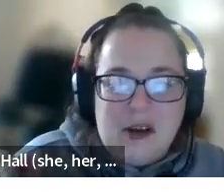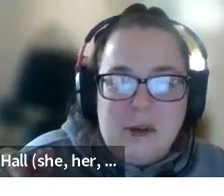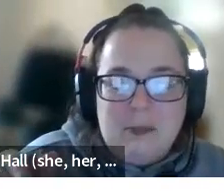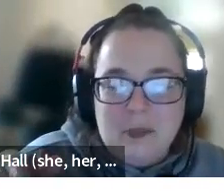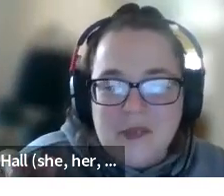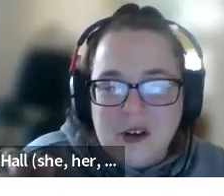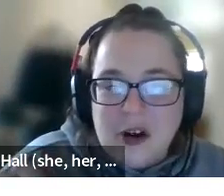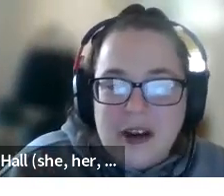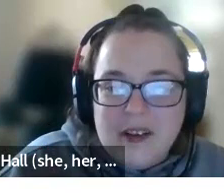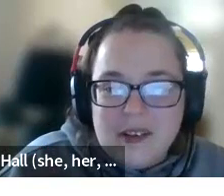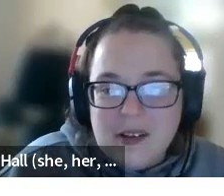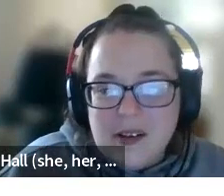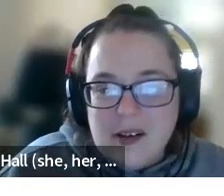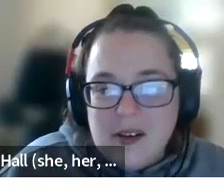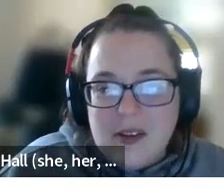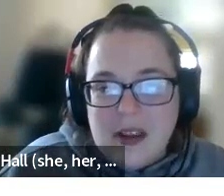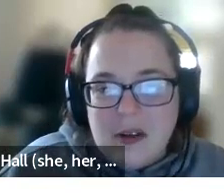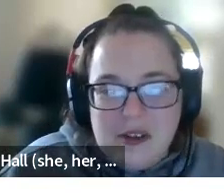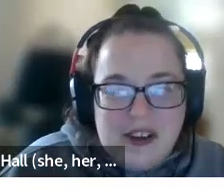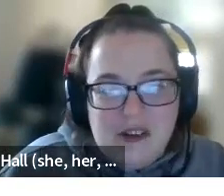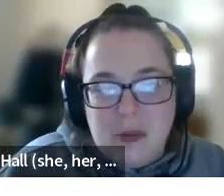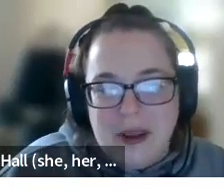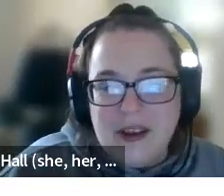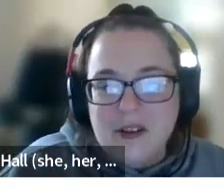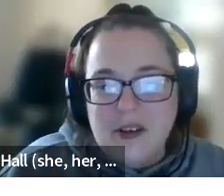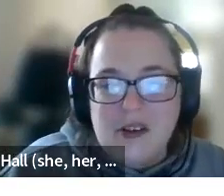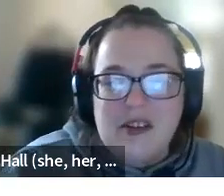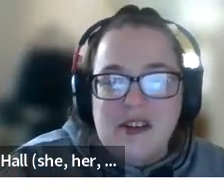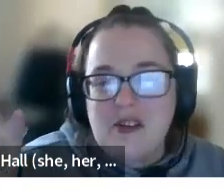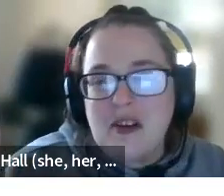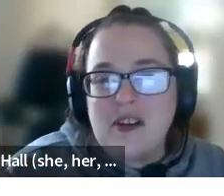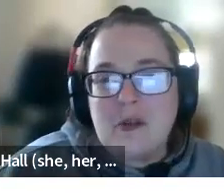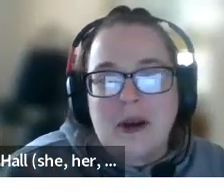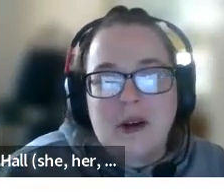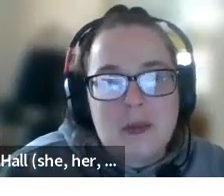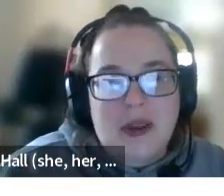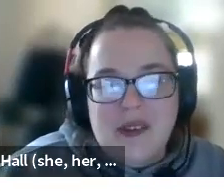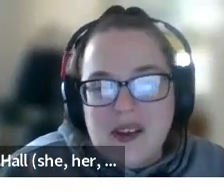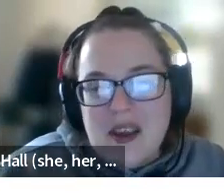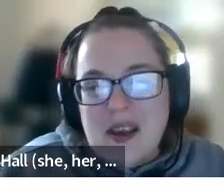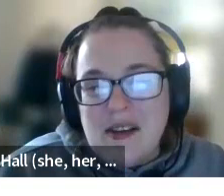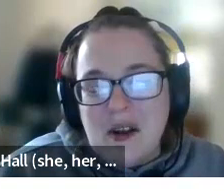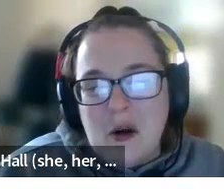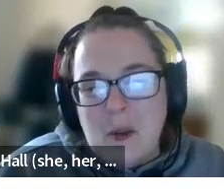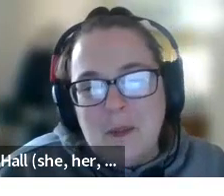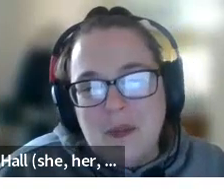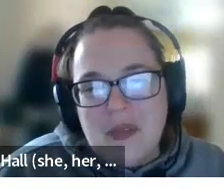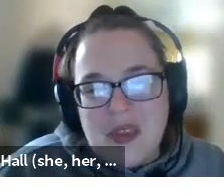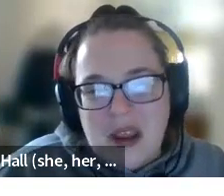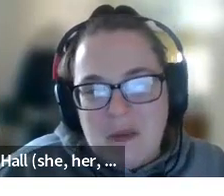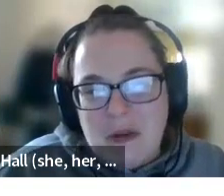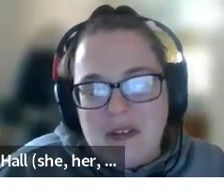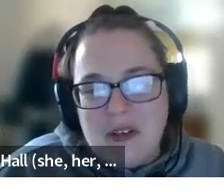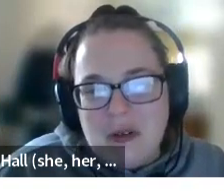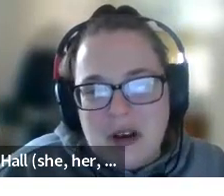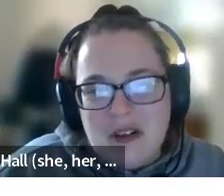dog's crate that was an extra panel to use as a trellis for my green beans. So